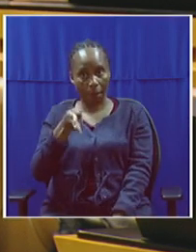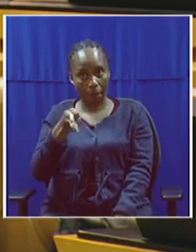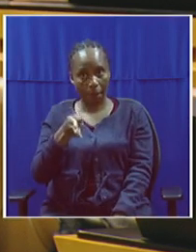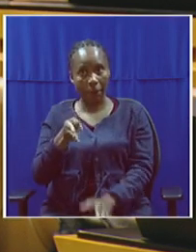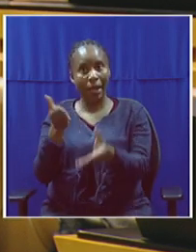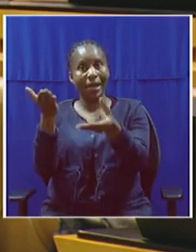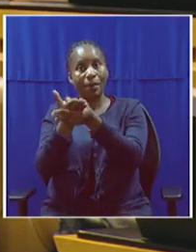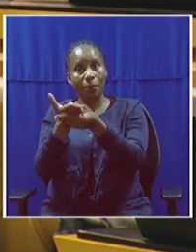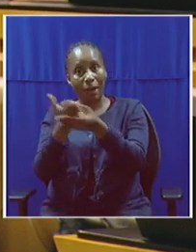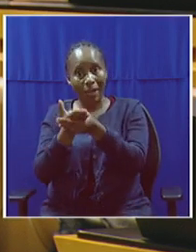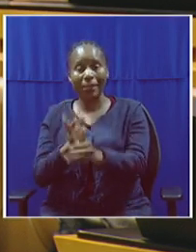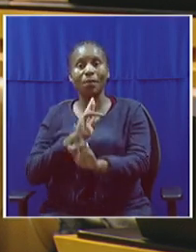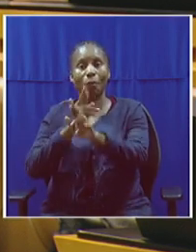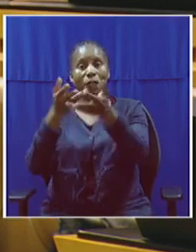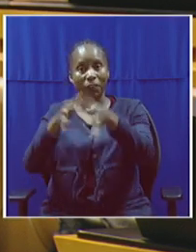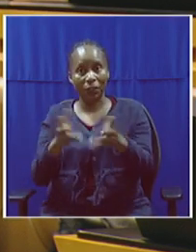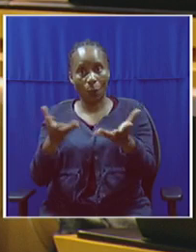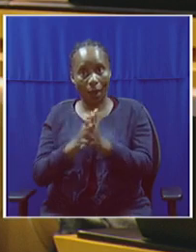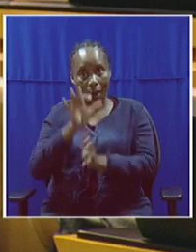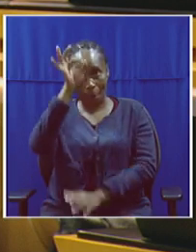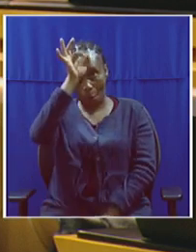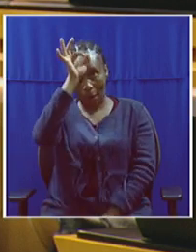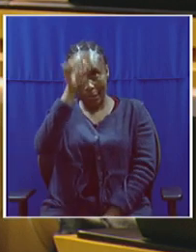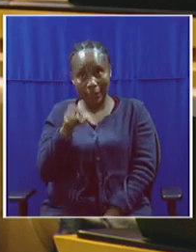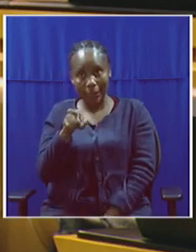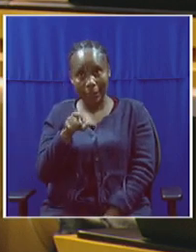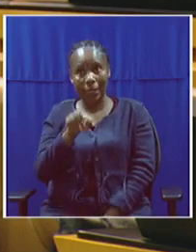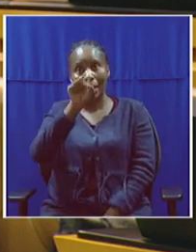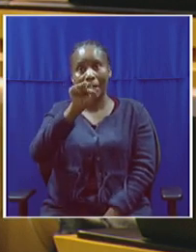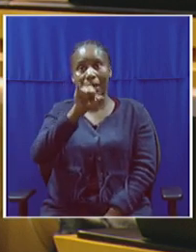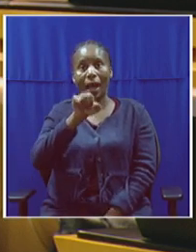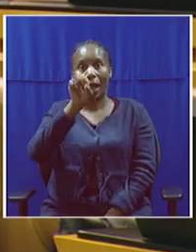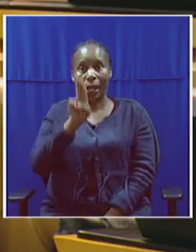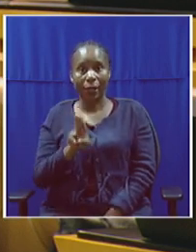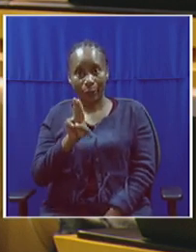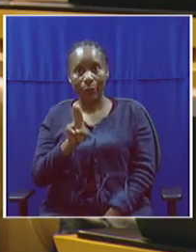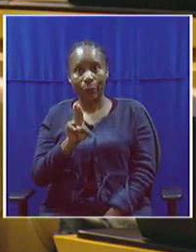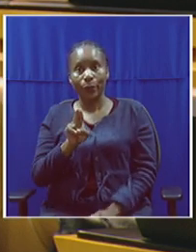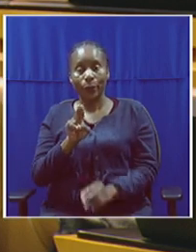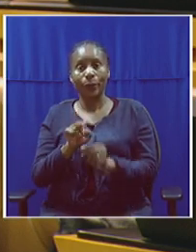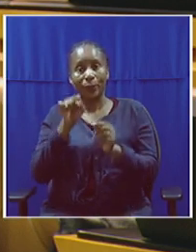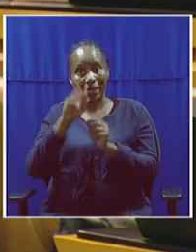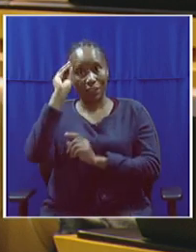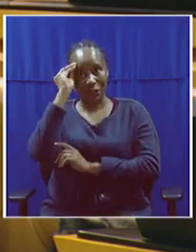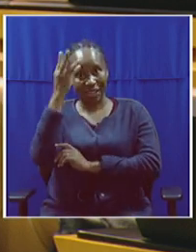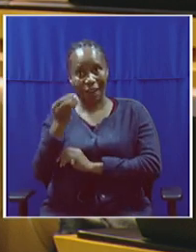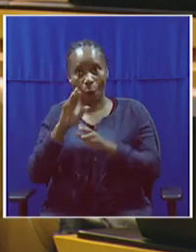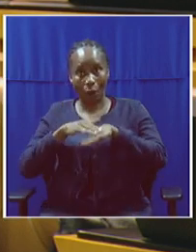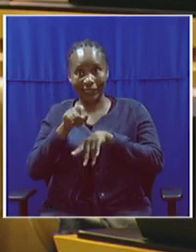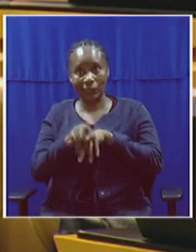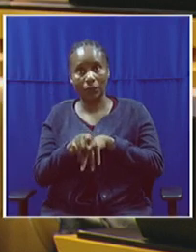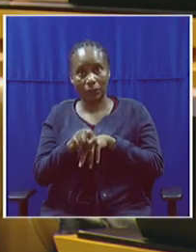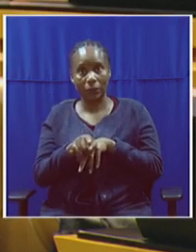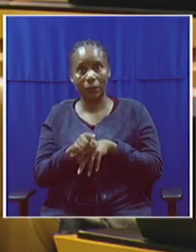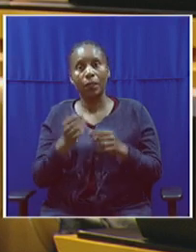been reported to the police the the the SIU has taken an interest on it but as we go